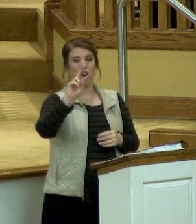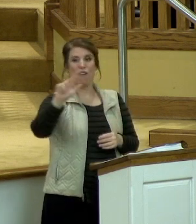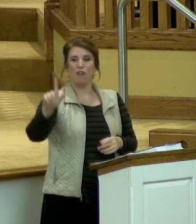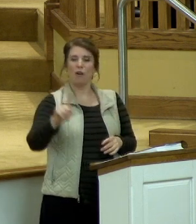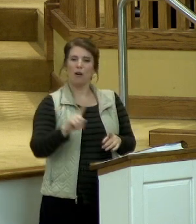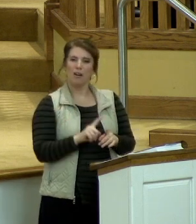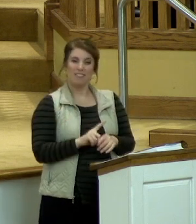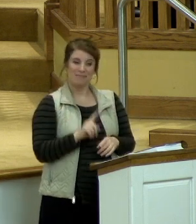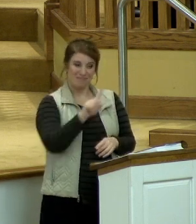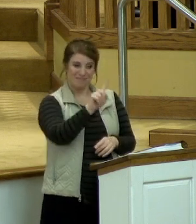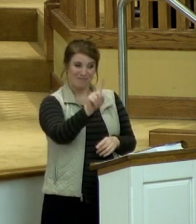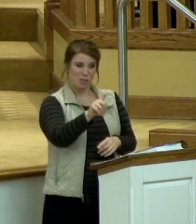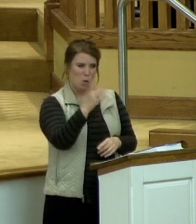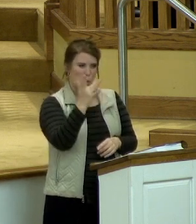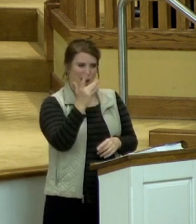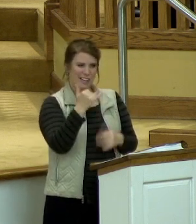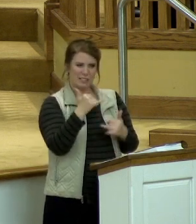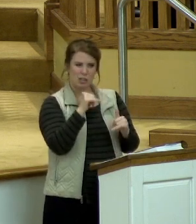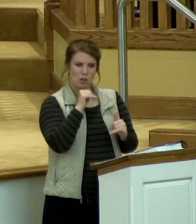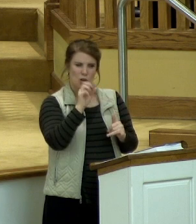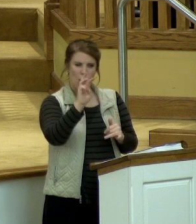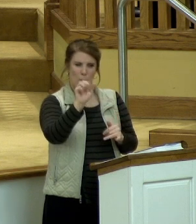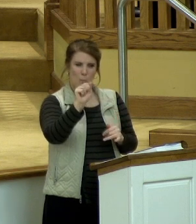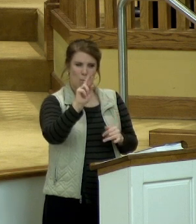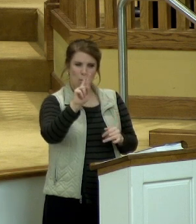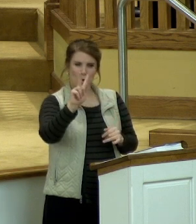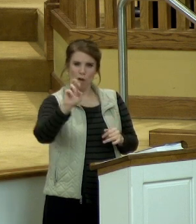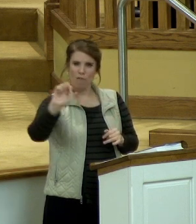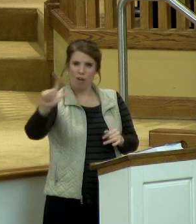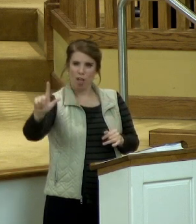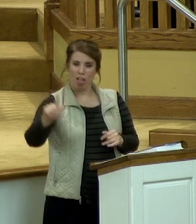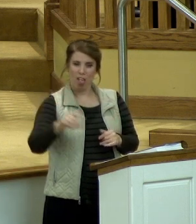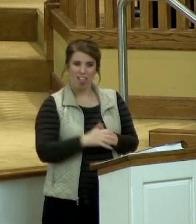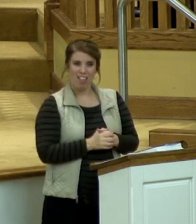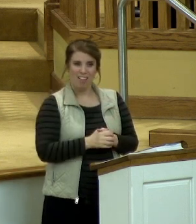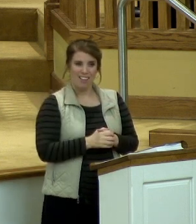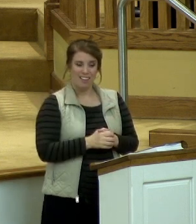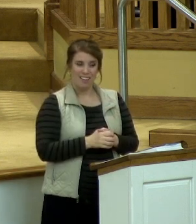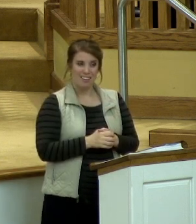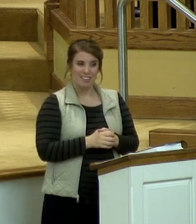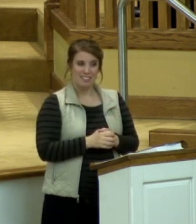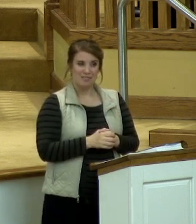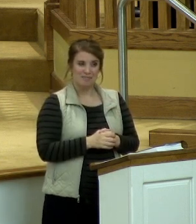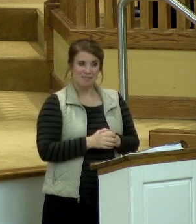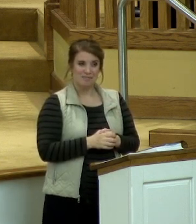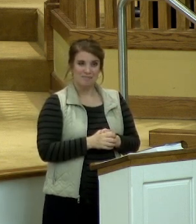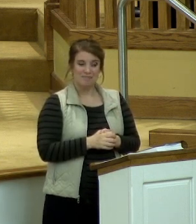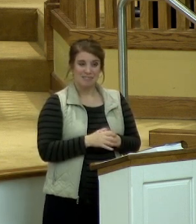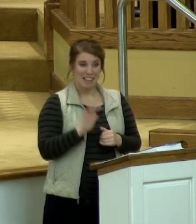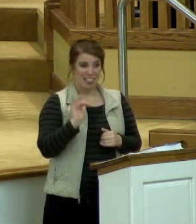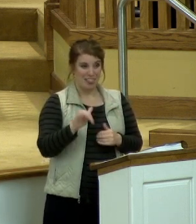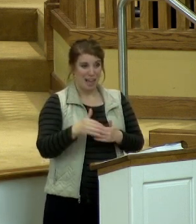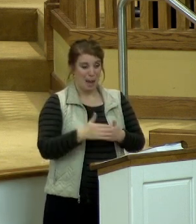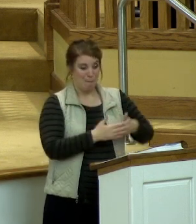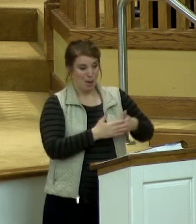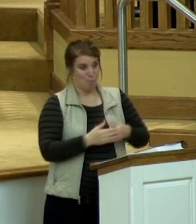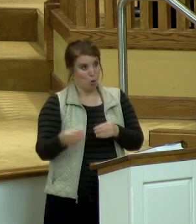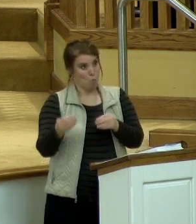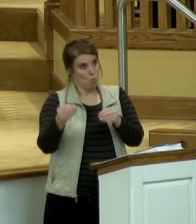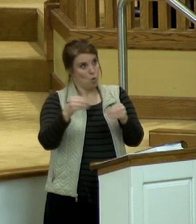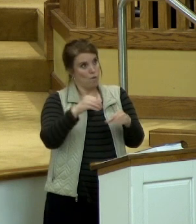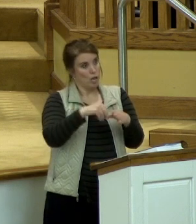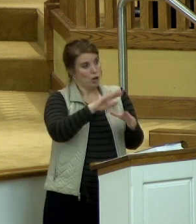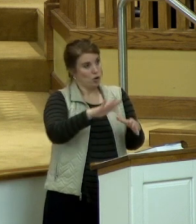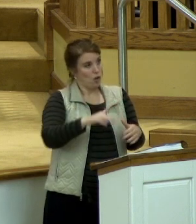that? Oh, I'd marvel for sure if it happened to me. It did happen to you. In fact, that baby moved into your life and changed our